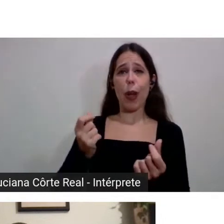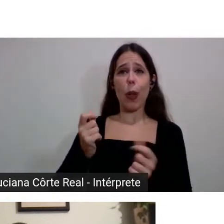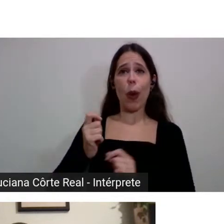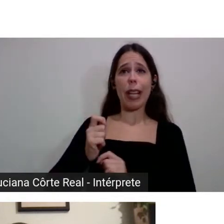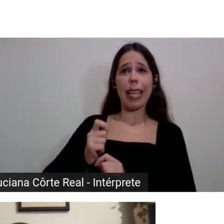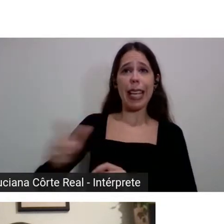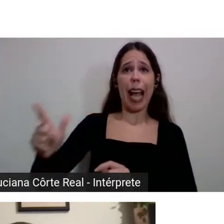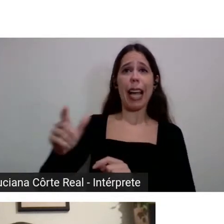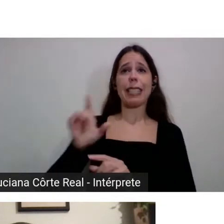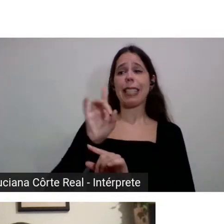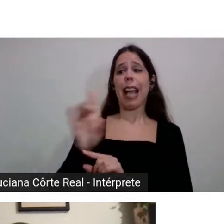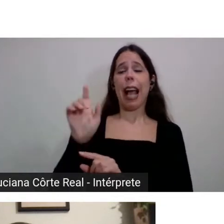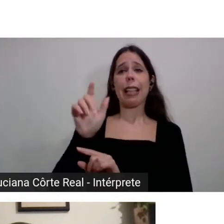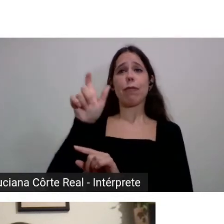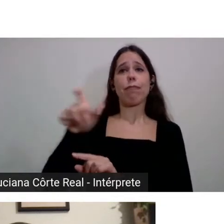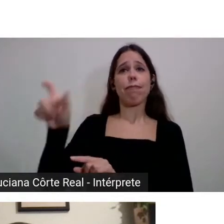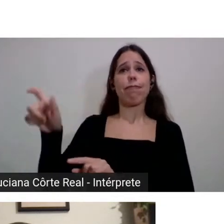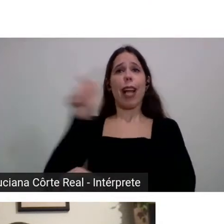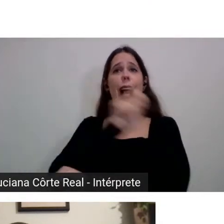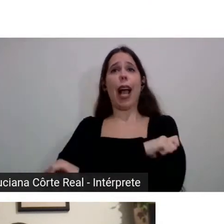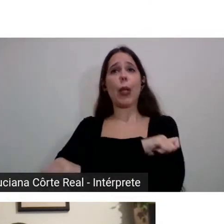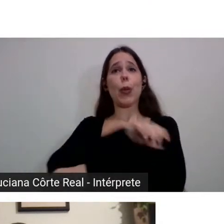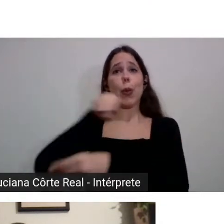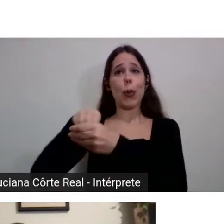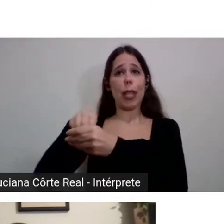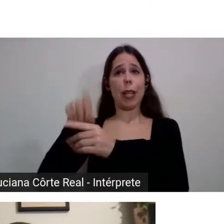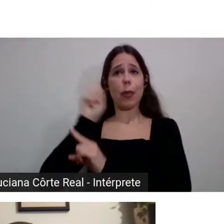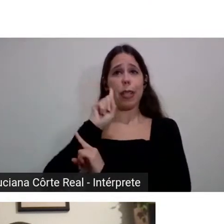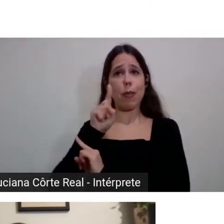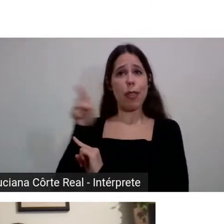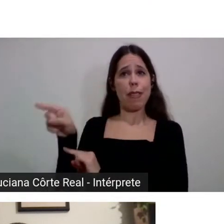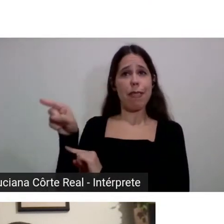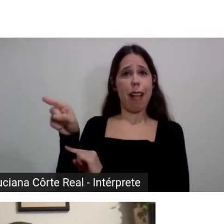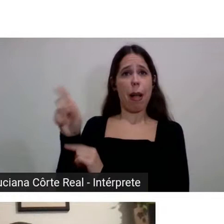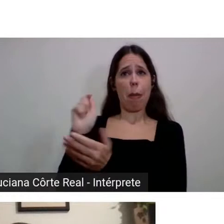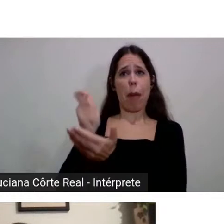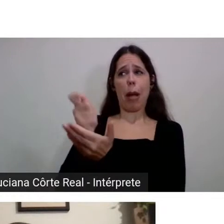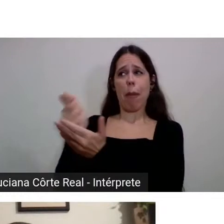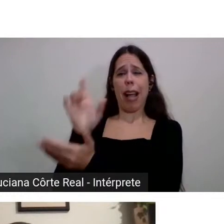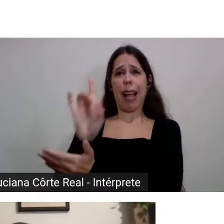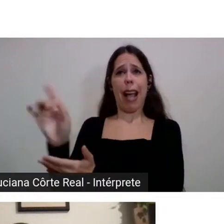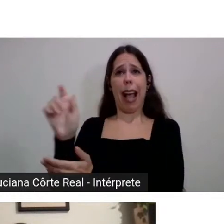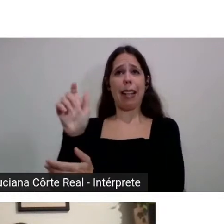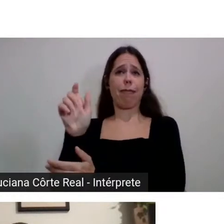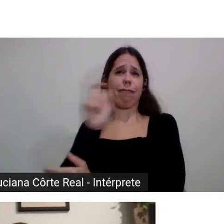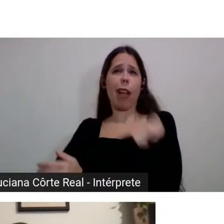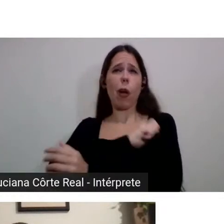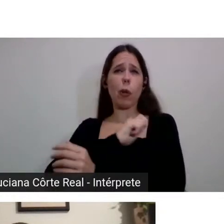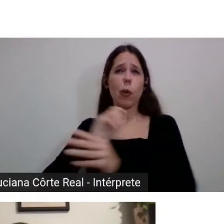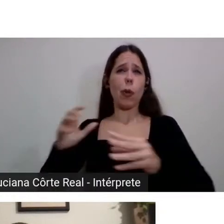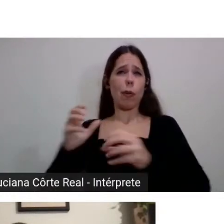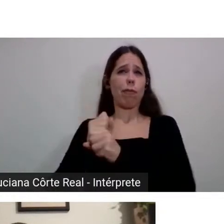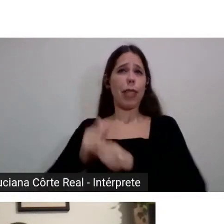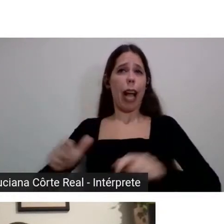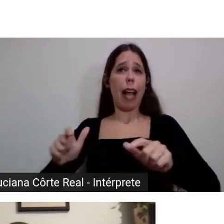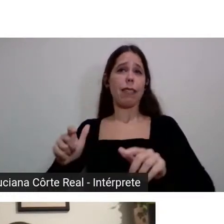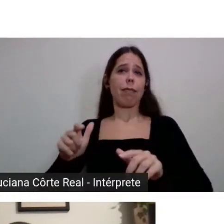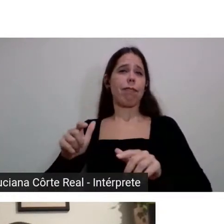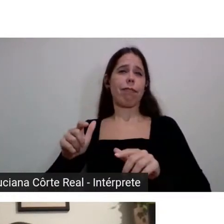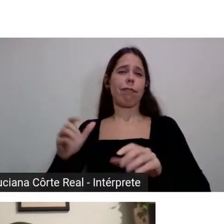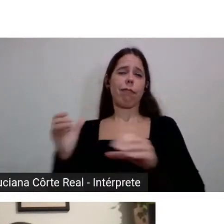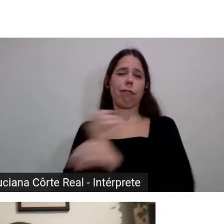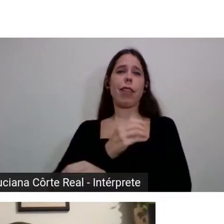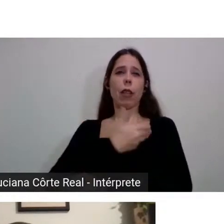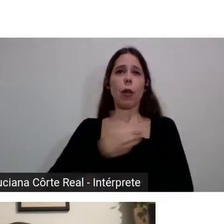professor Baker estava falando sobre o Brasil, porque as semelhanças são muito grandes. E fica o convite para